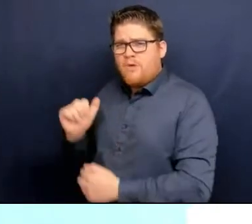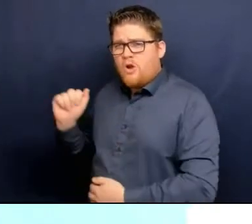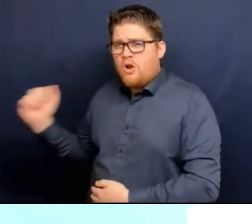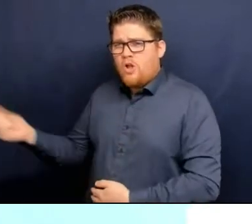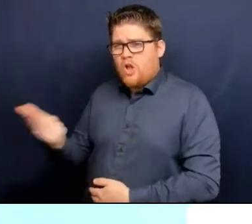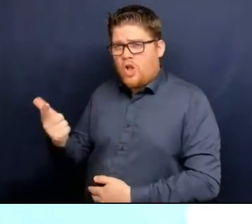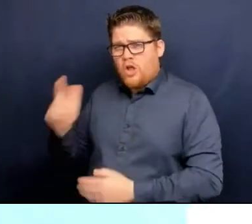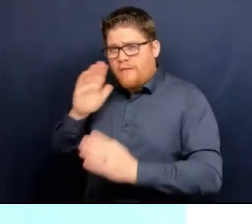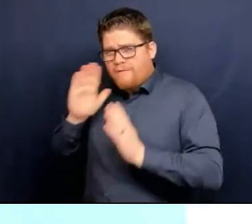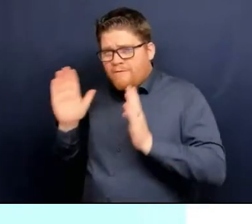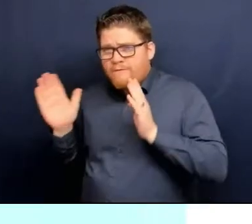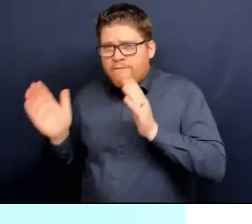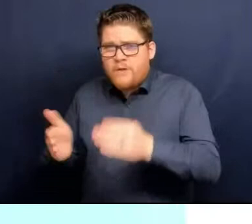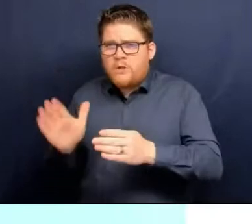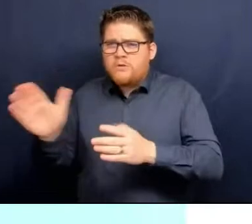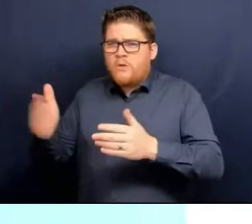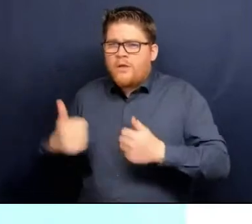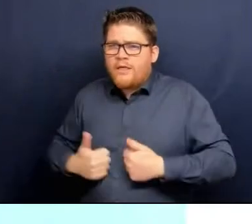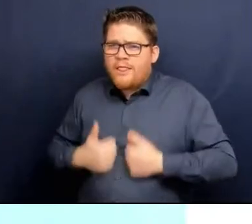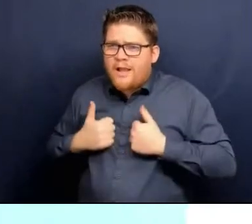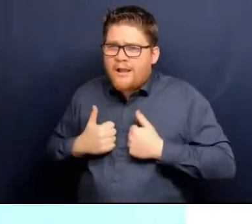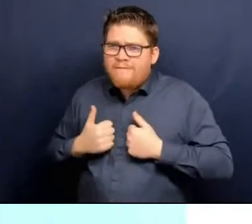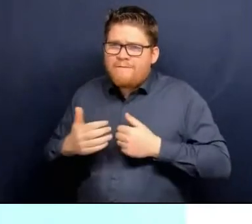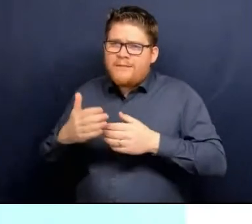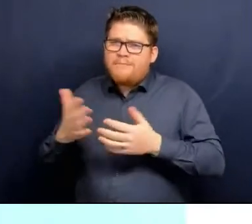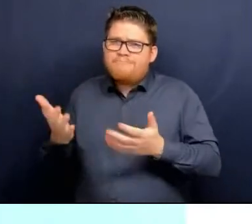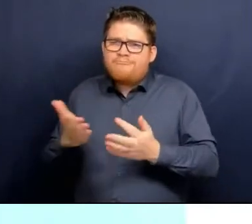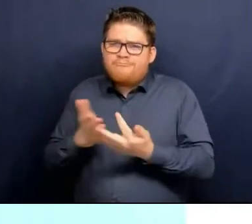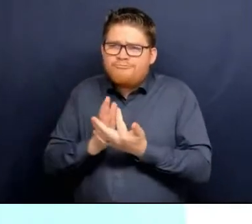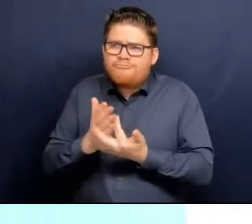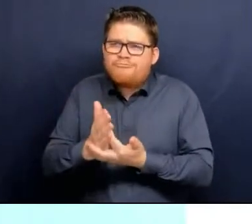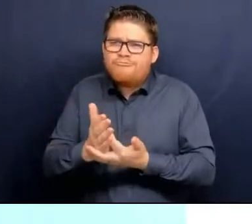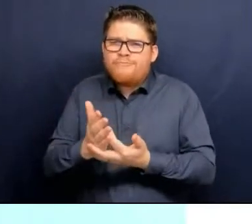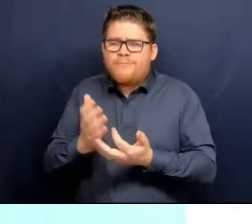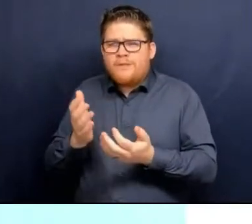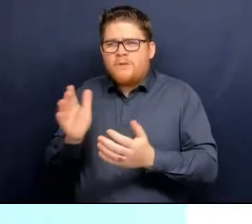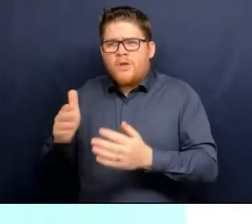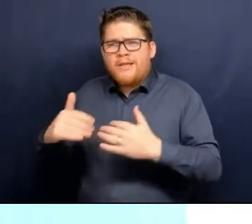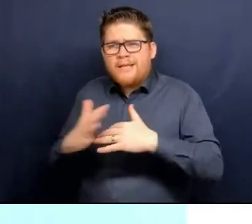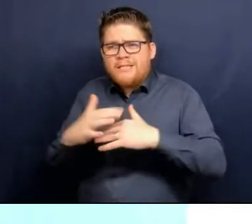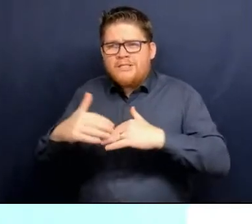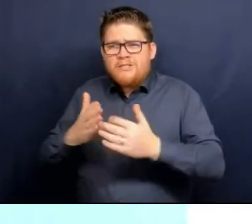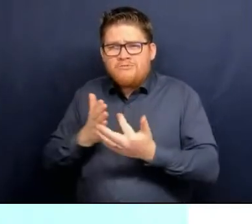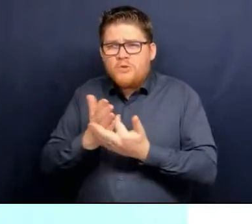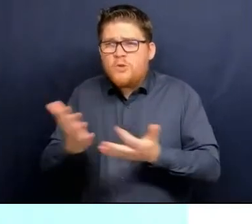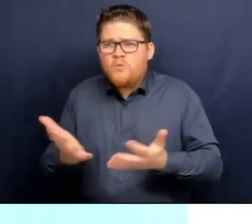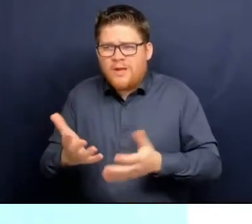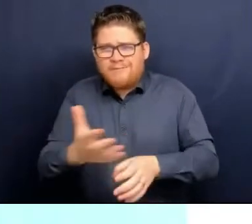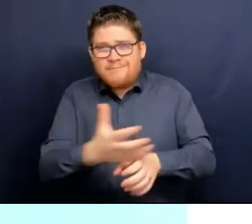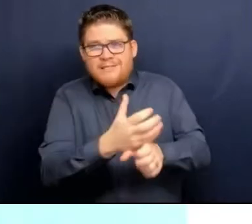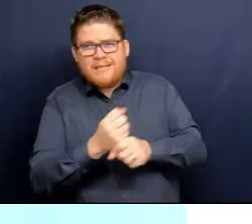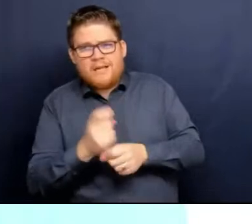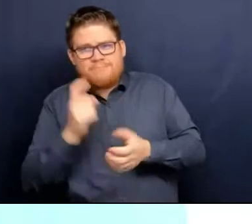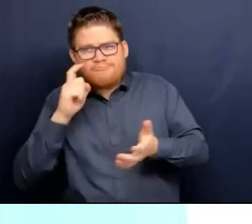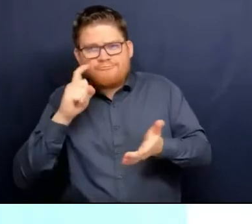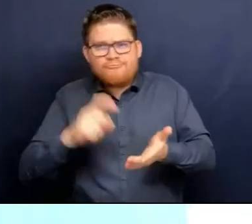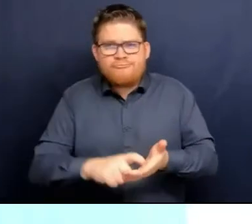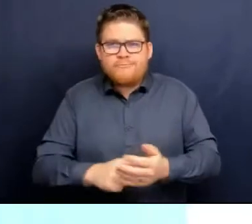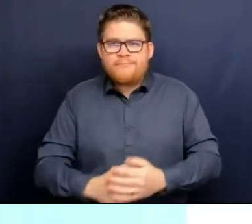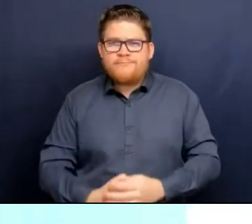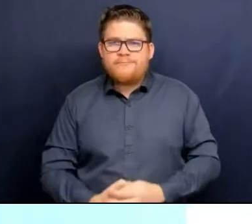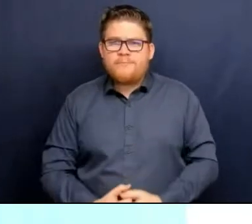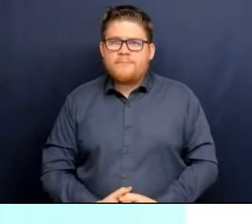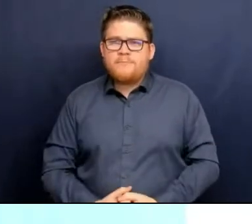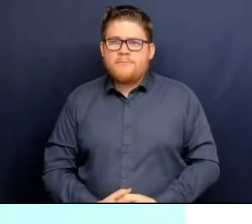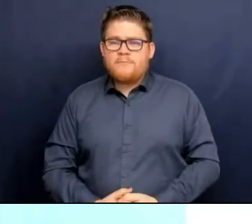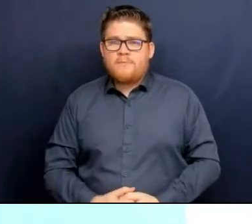rights of Indigenous peoples in our province. It's been an honor for me and a journey for me as minister to